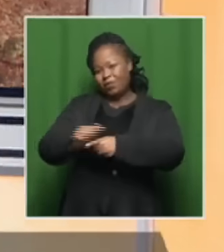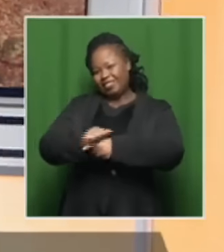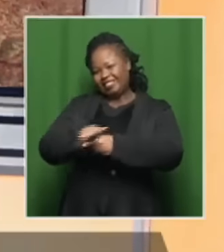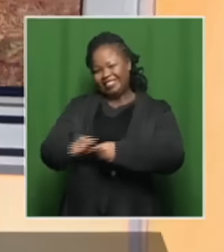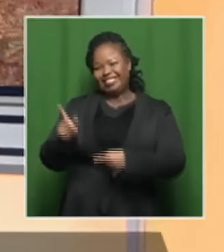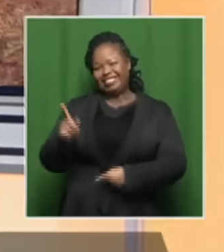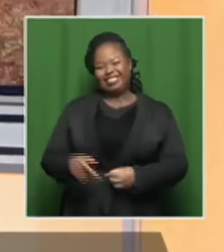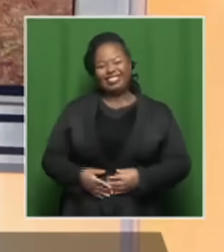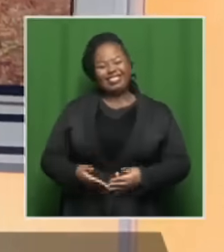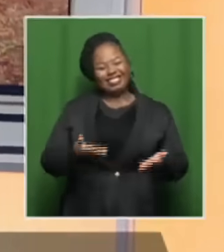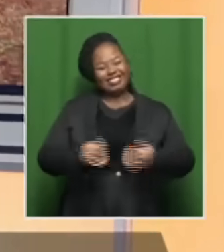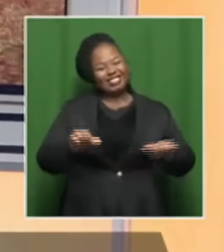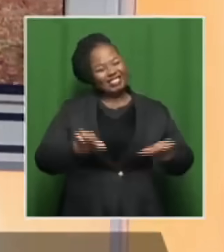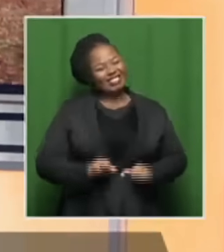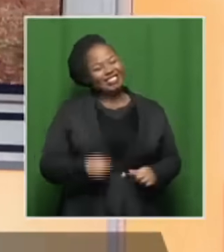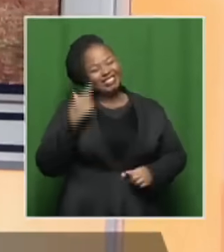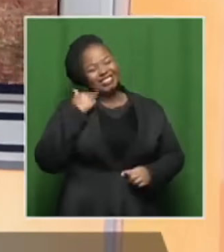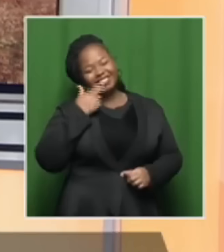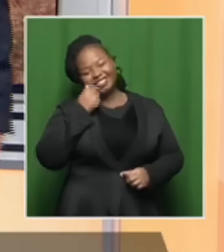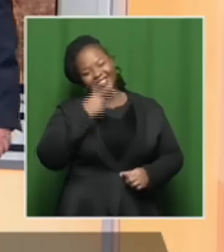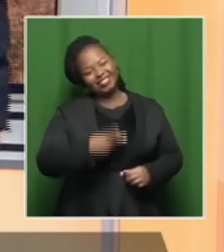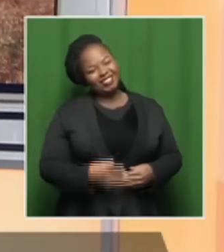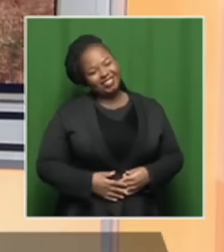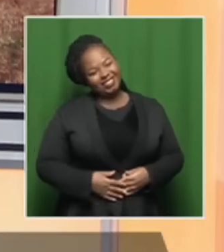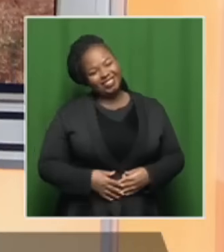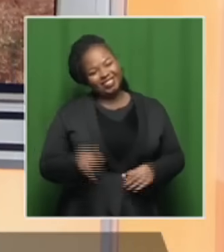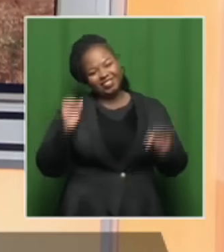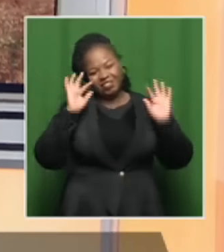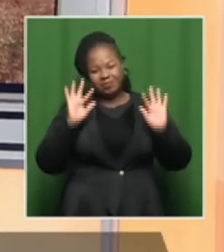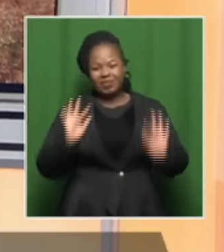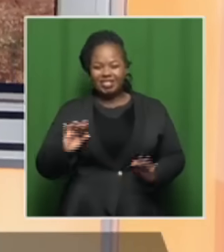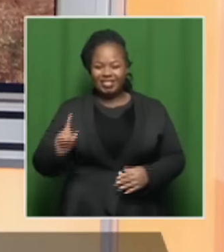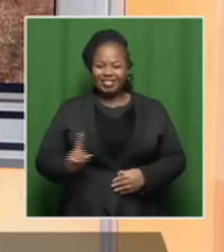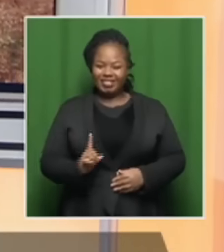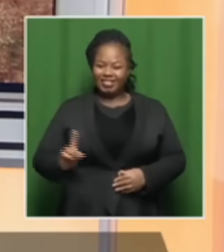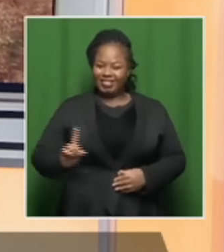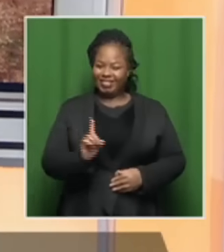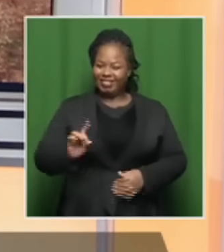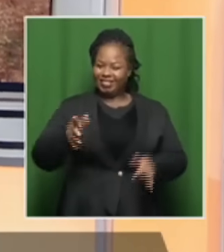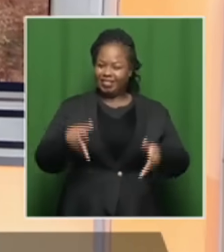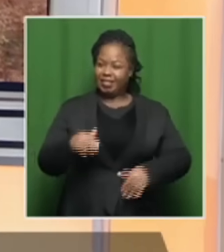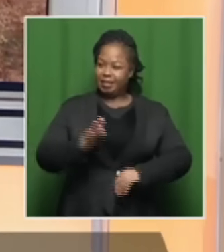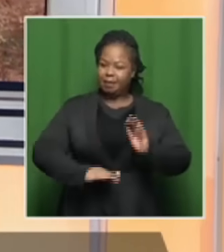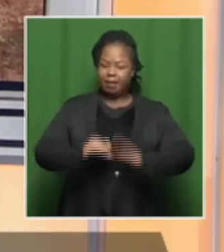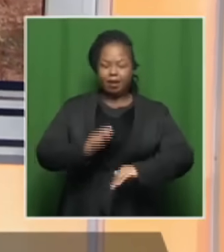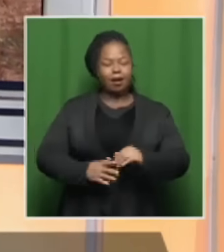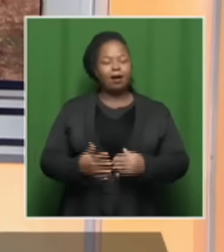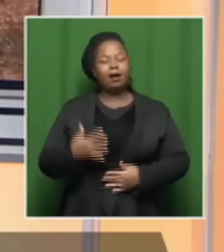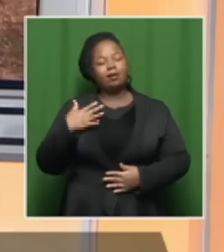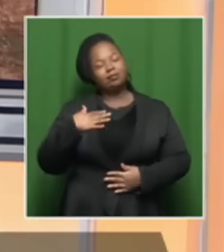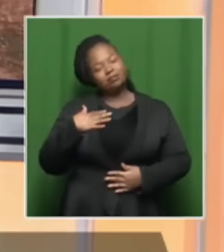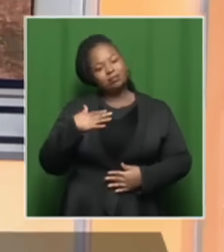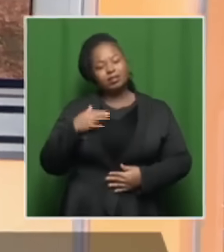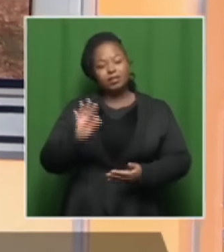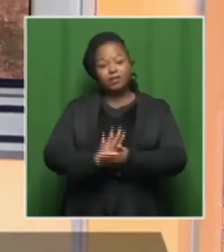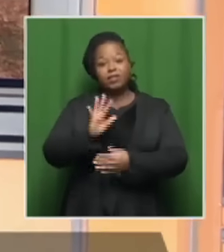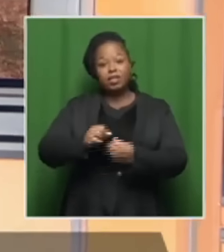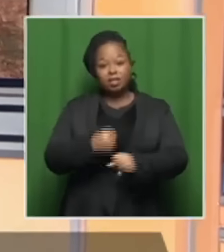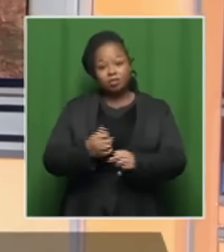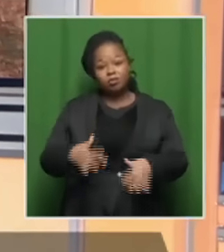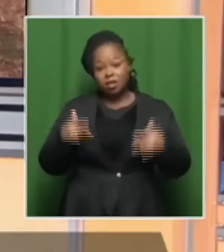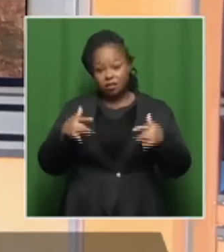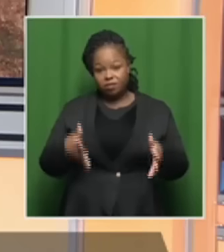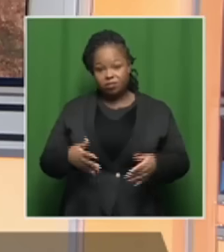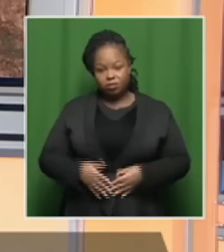Listen, welcome back. It's so nice to see you, man. It's amazing walking around the corridors. Yeah. Isn't it? I mean, it's, this is a place that I spent 15 years of my life. Where